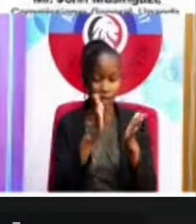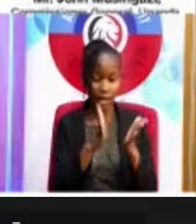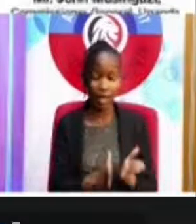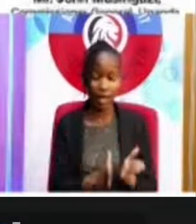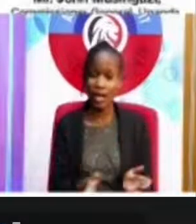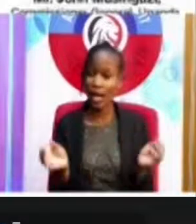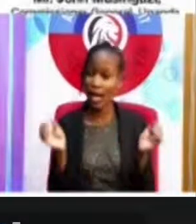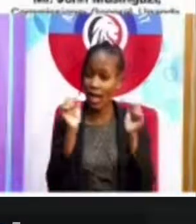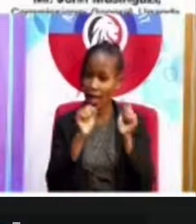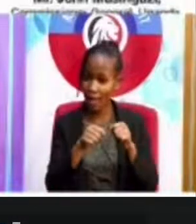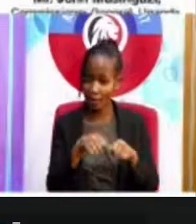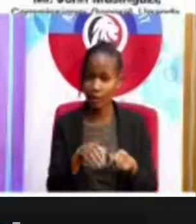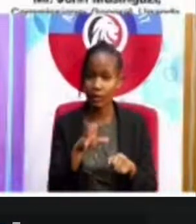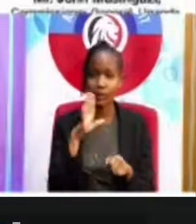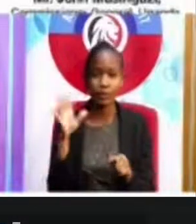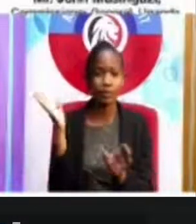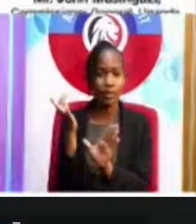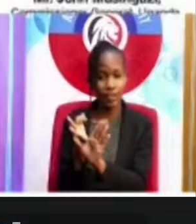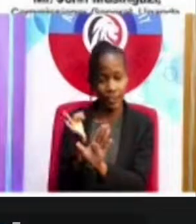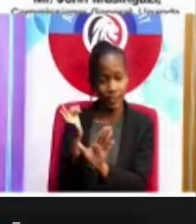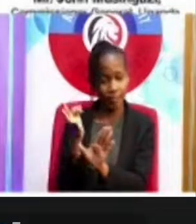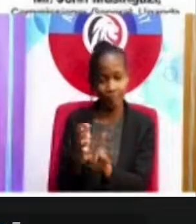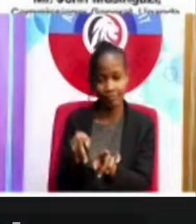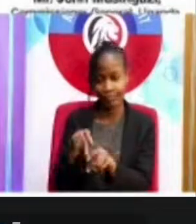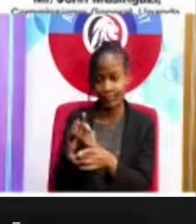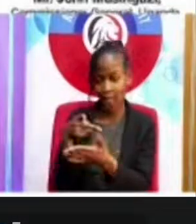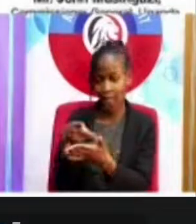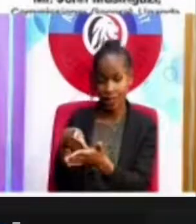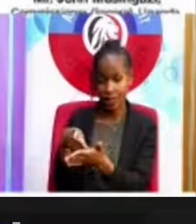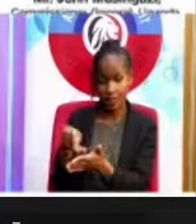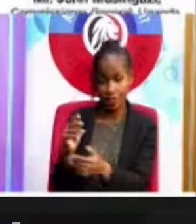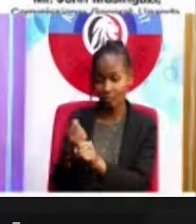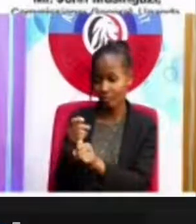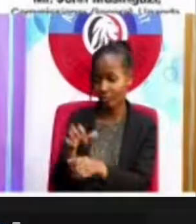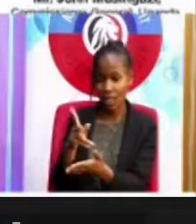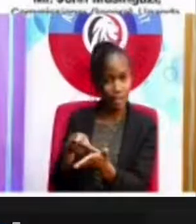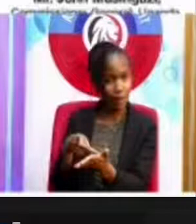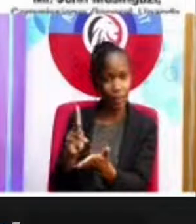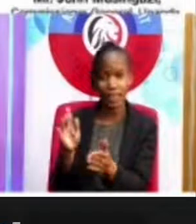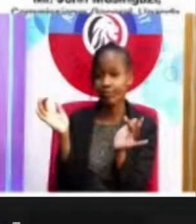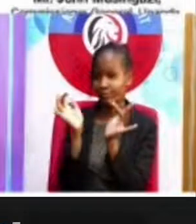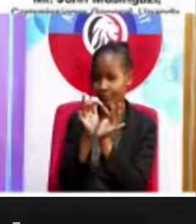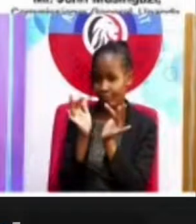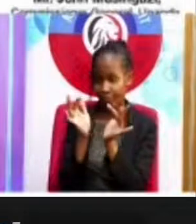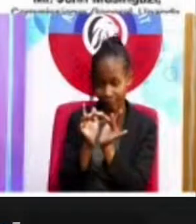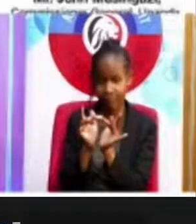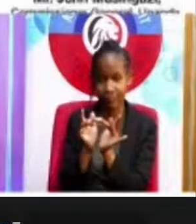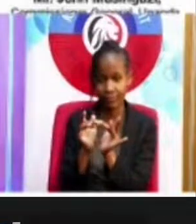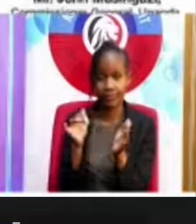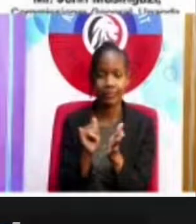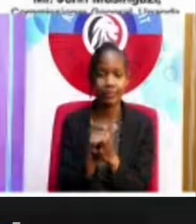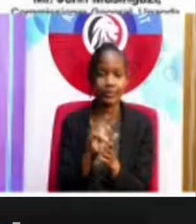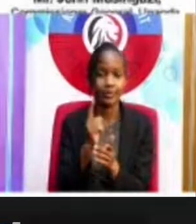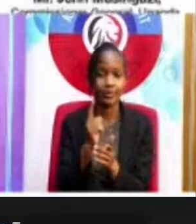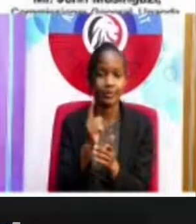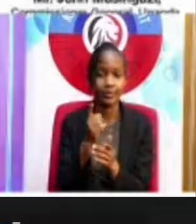filing, to pay, to make their payments online. So automation has been one clear